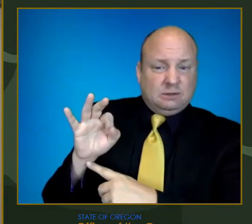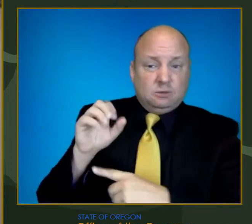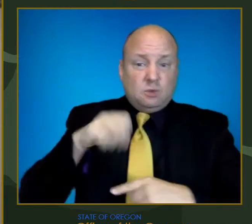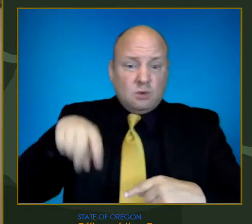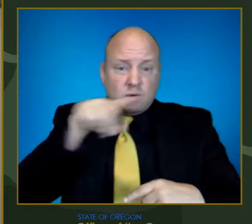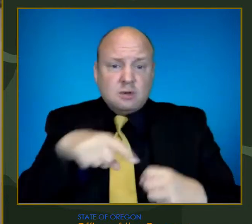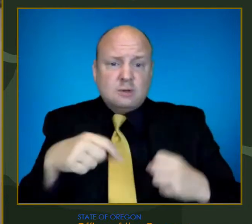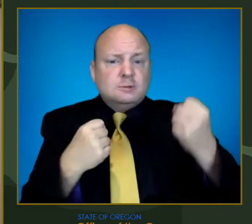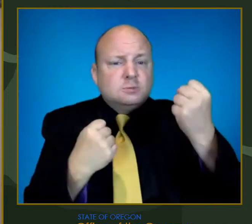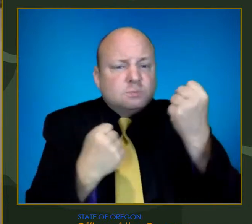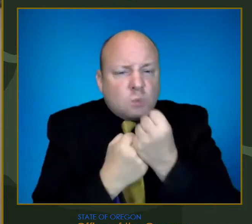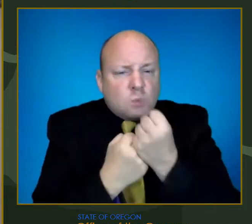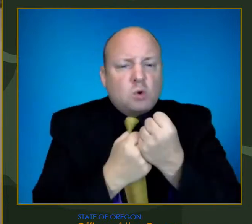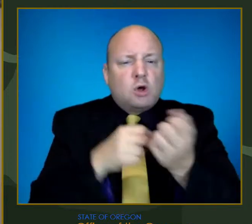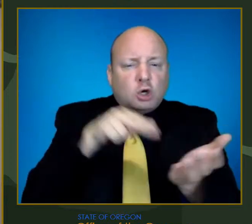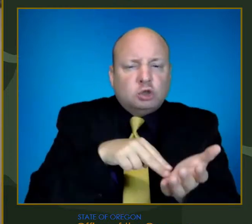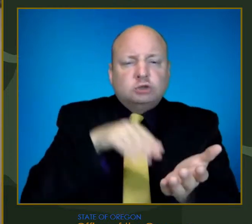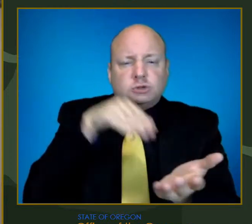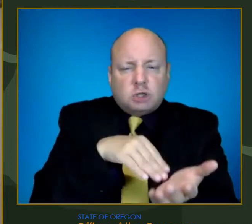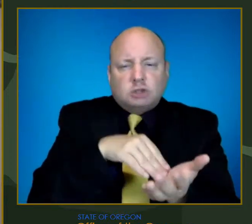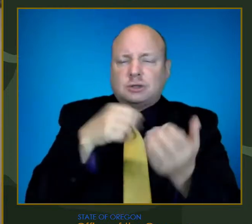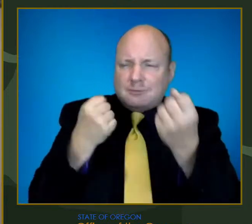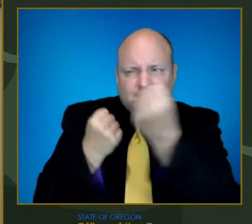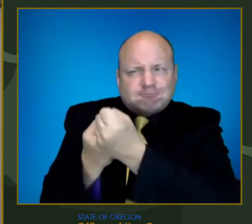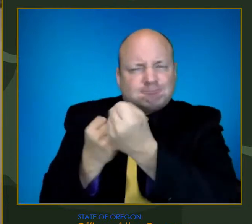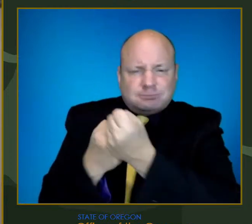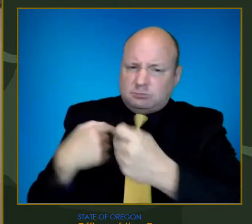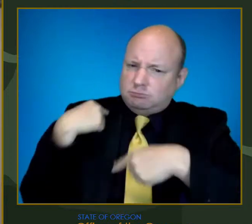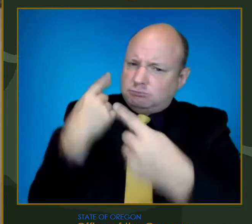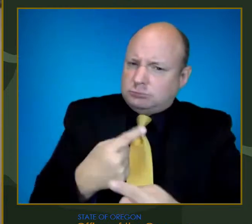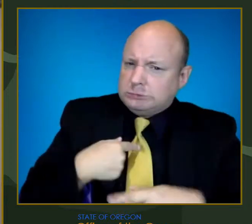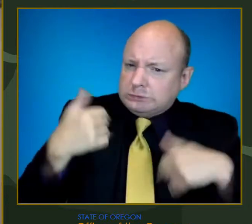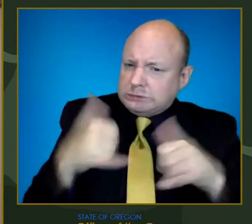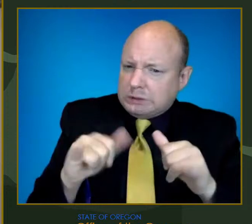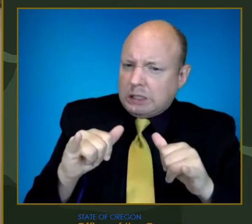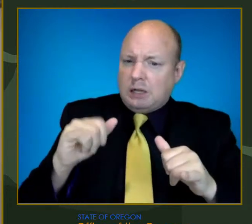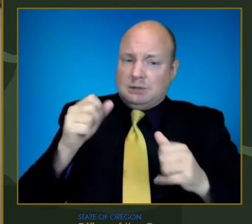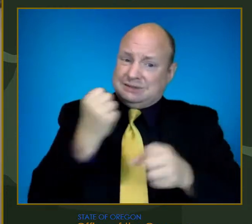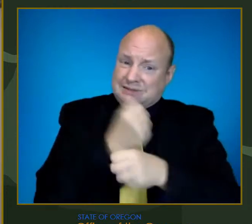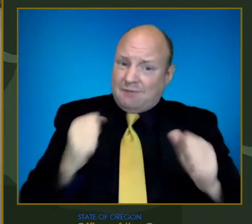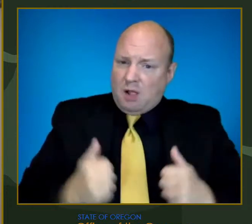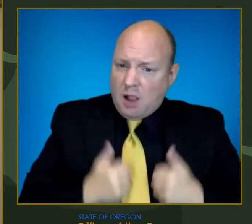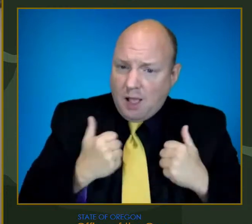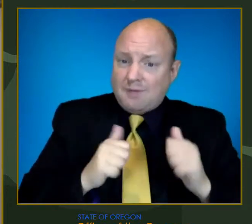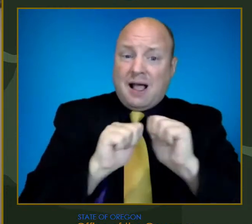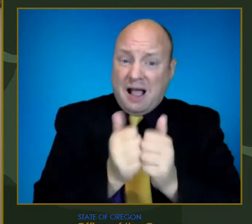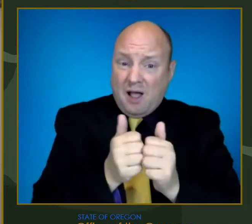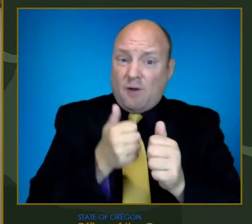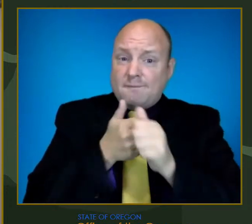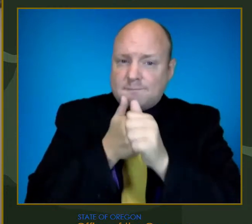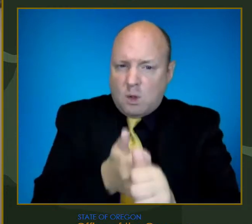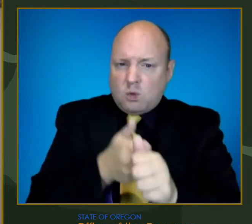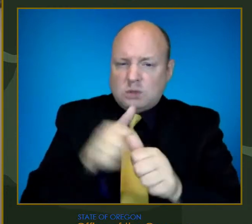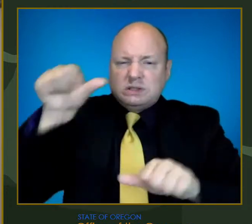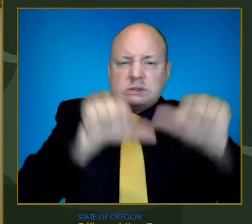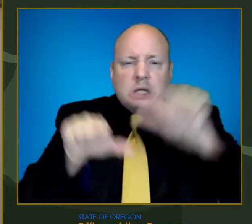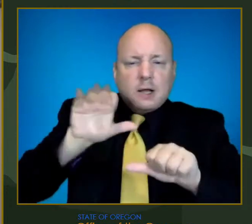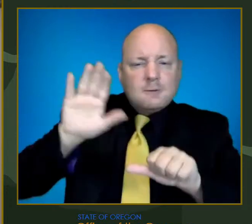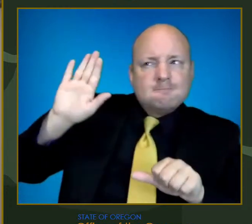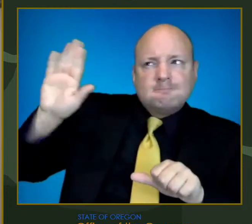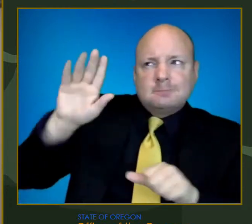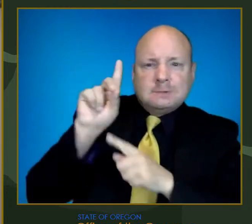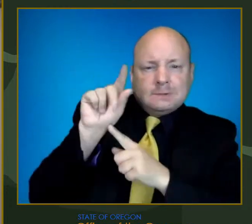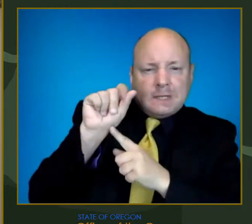healthcare workers. We saved lives by following science and data. I'm asking you to